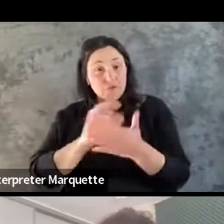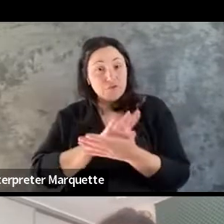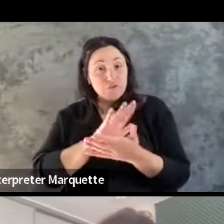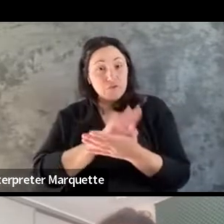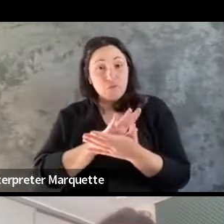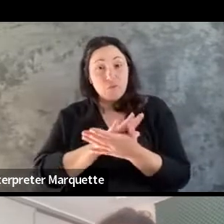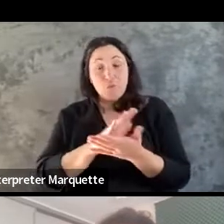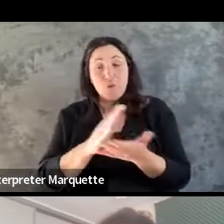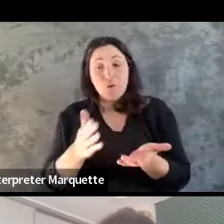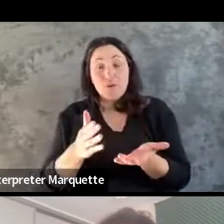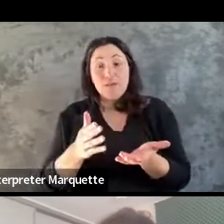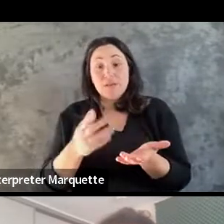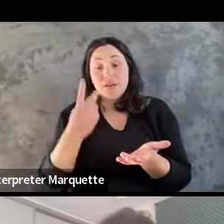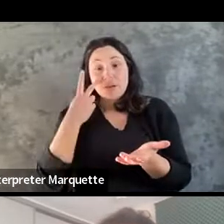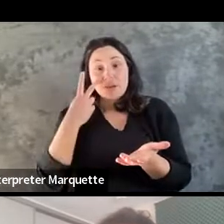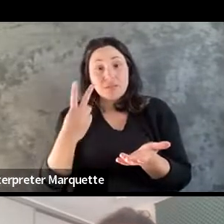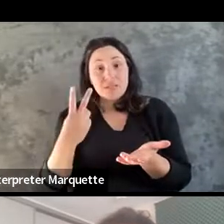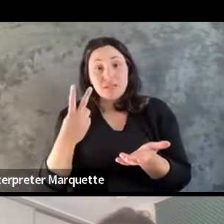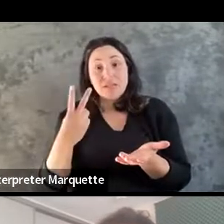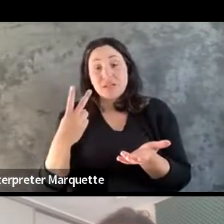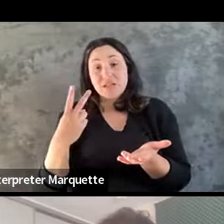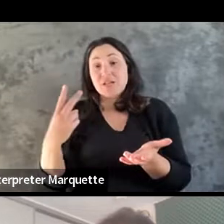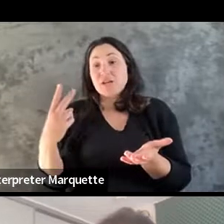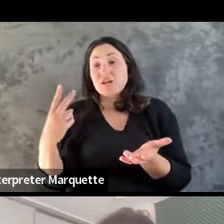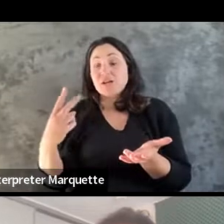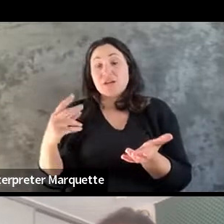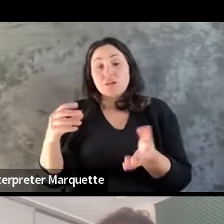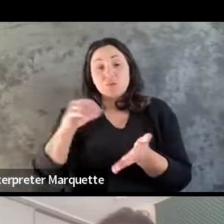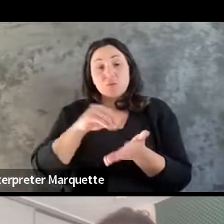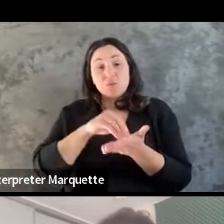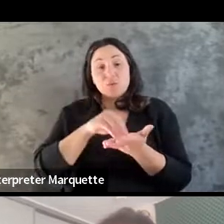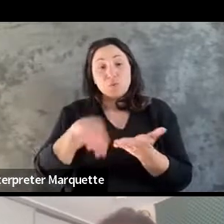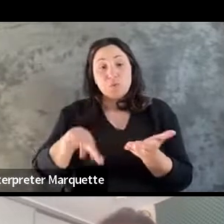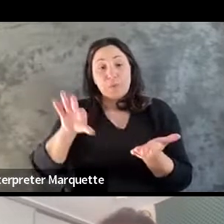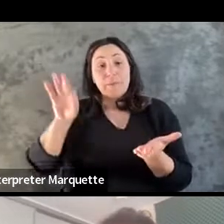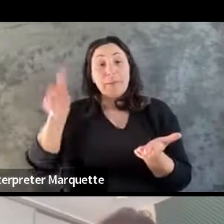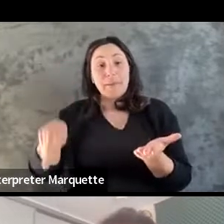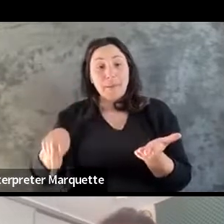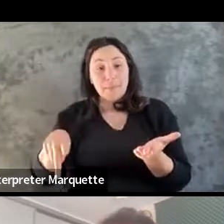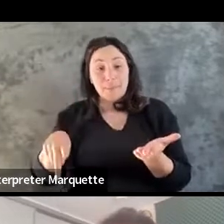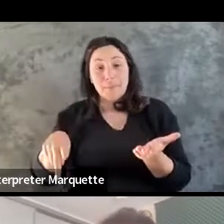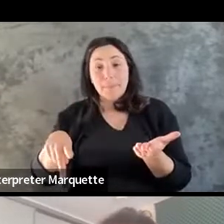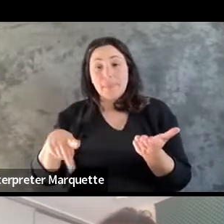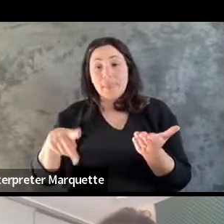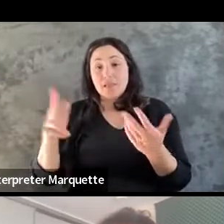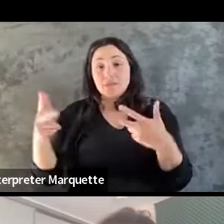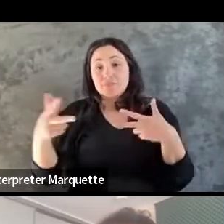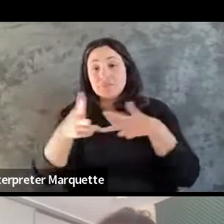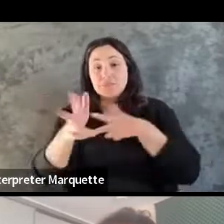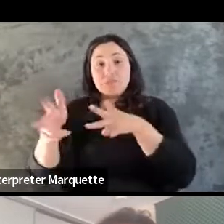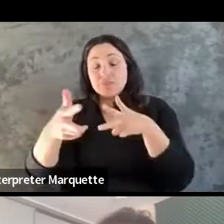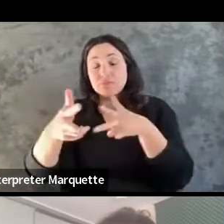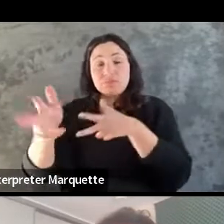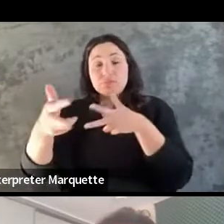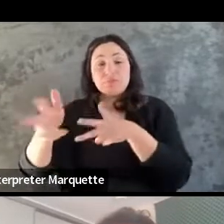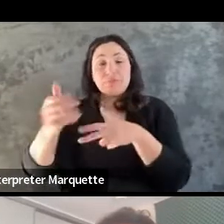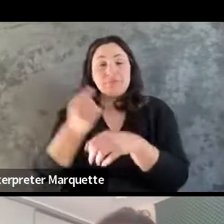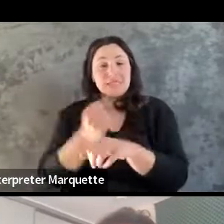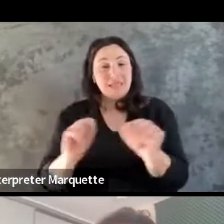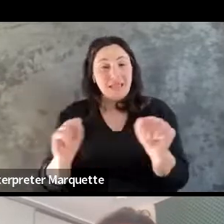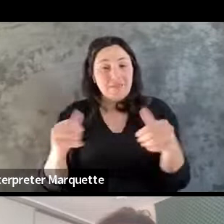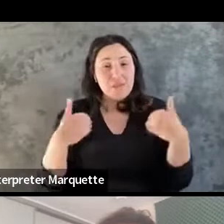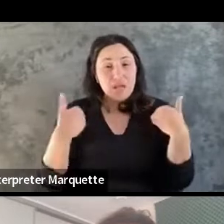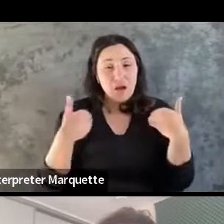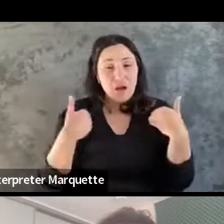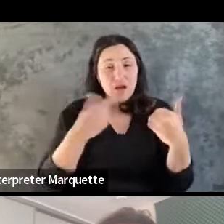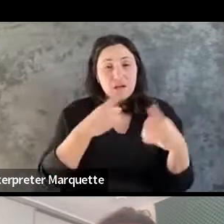how student pickup is at the end of the day, really try to be safe, especially with the younger kids in